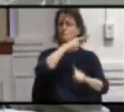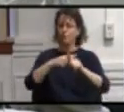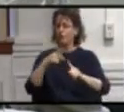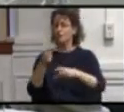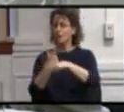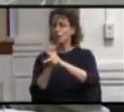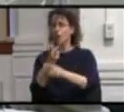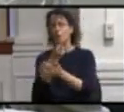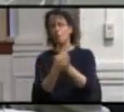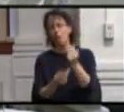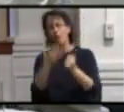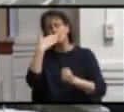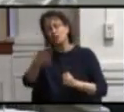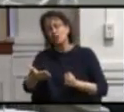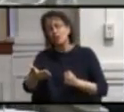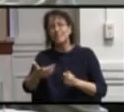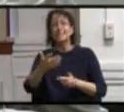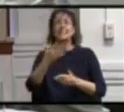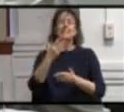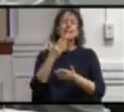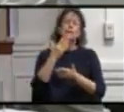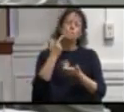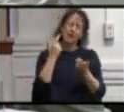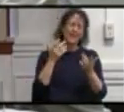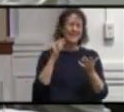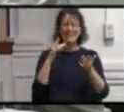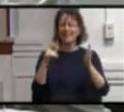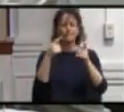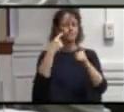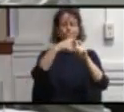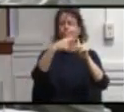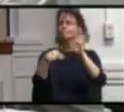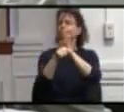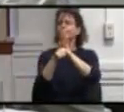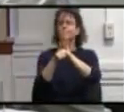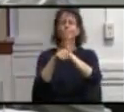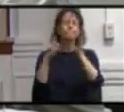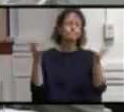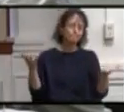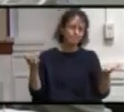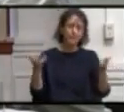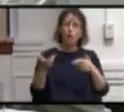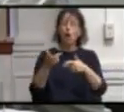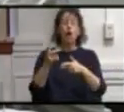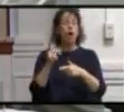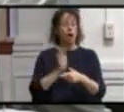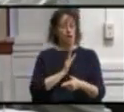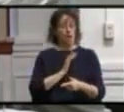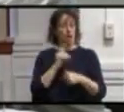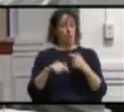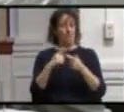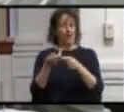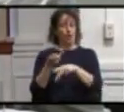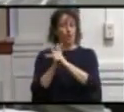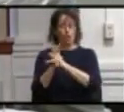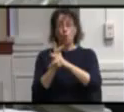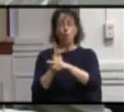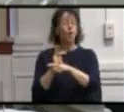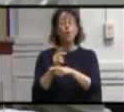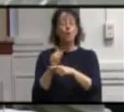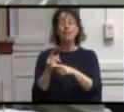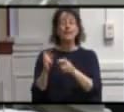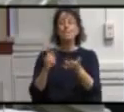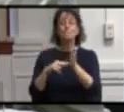think that's what the governor's talking about, because once you get a loan, you have to pay it back, so it's not just $10 million, it just keeps revolving.